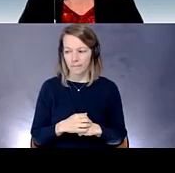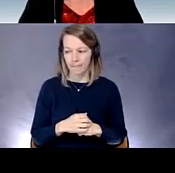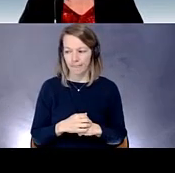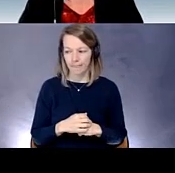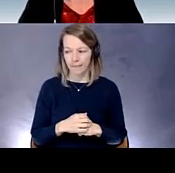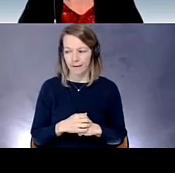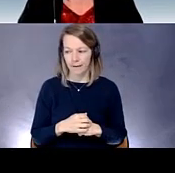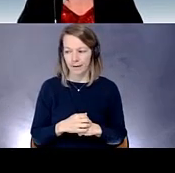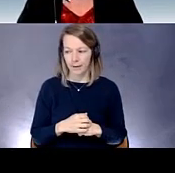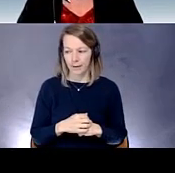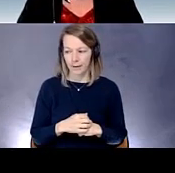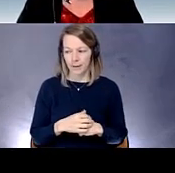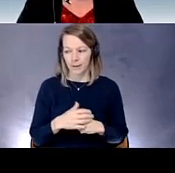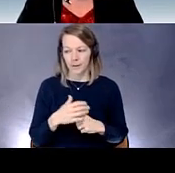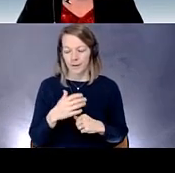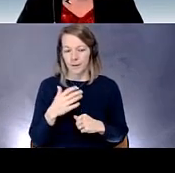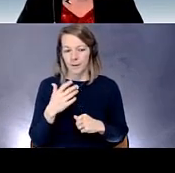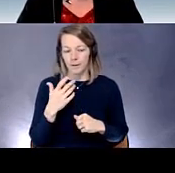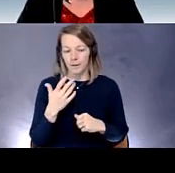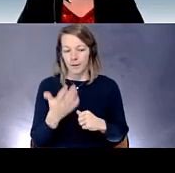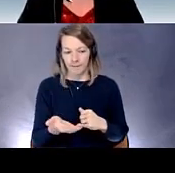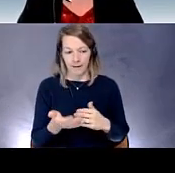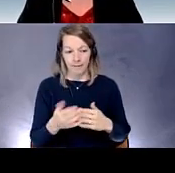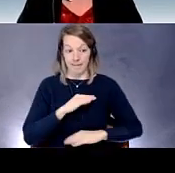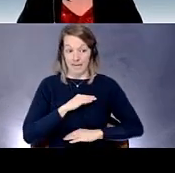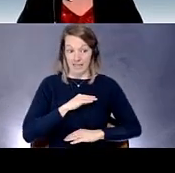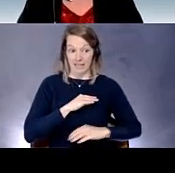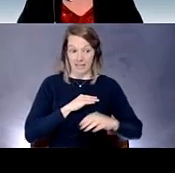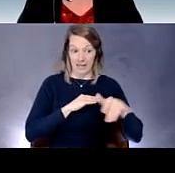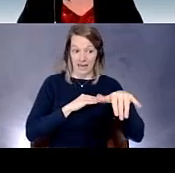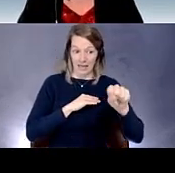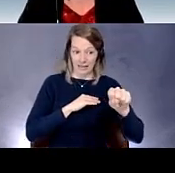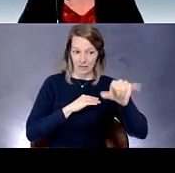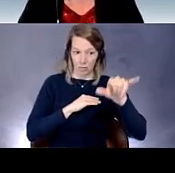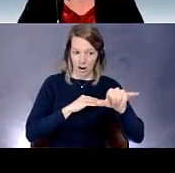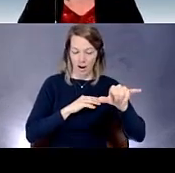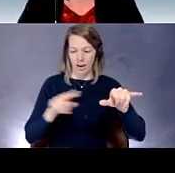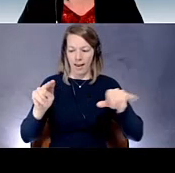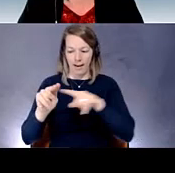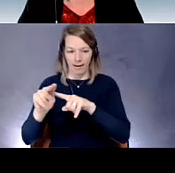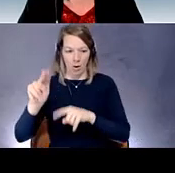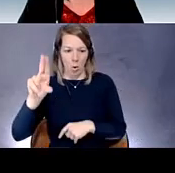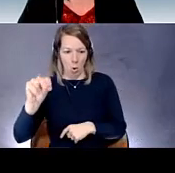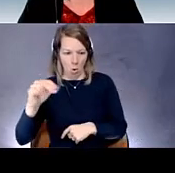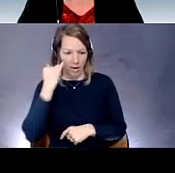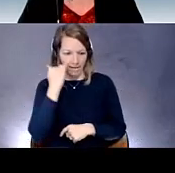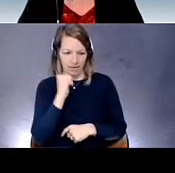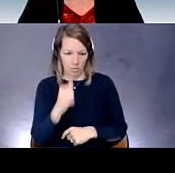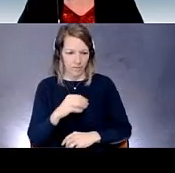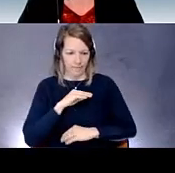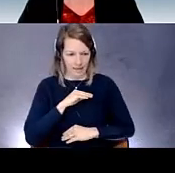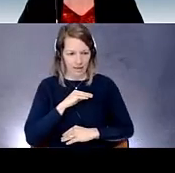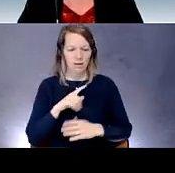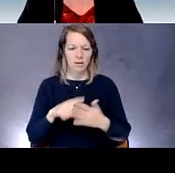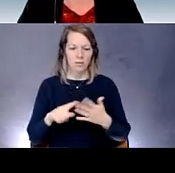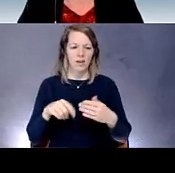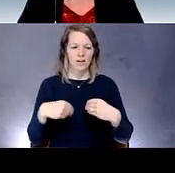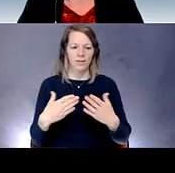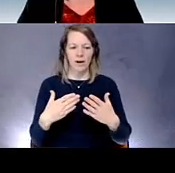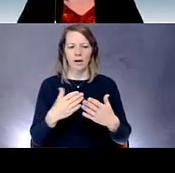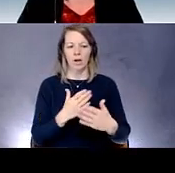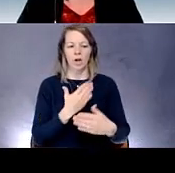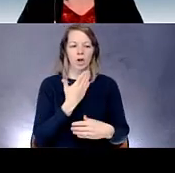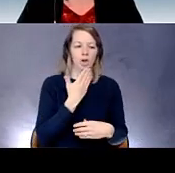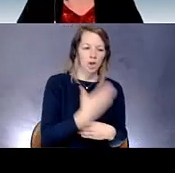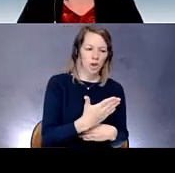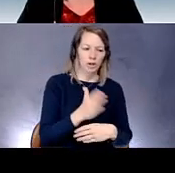scorecard, we marked a yes if it meets the federal criteria or a no if it doesn't. And we developed a good, fair, poor rating that measures